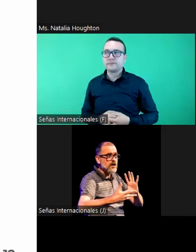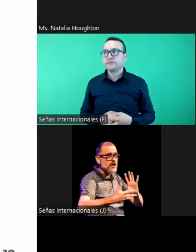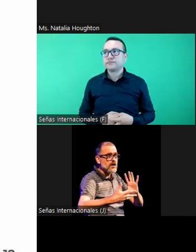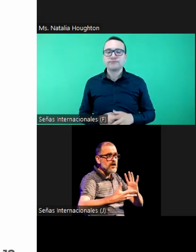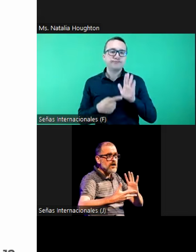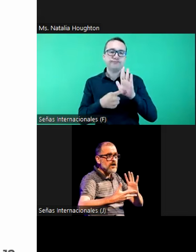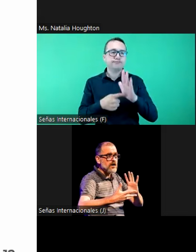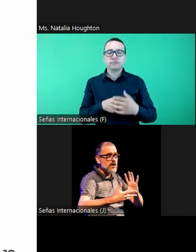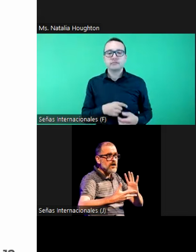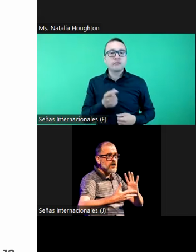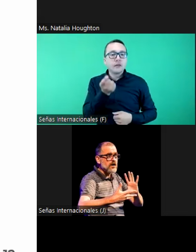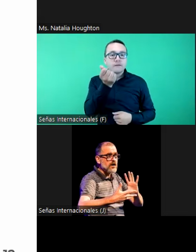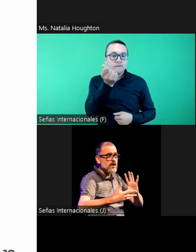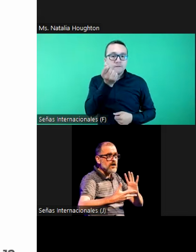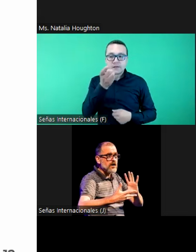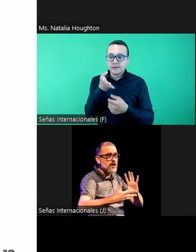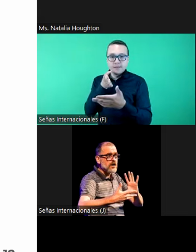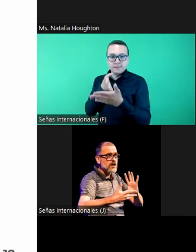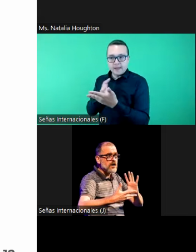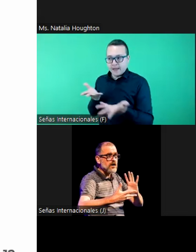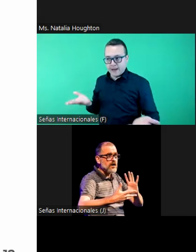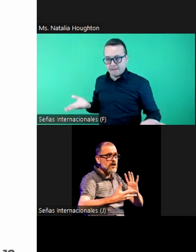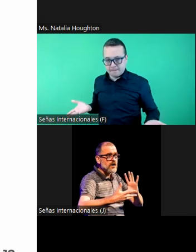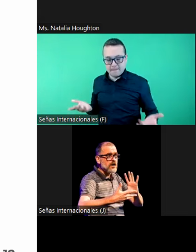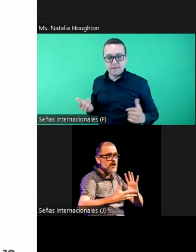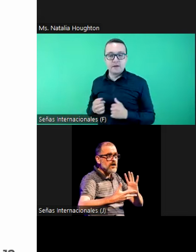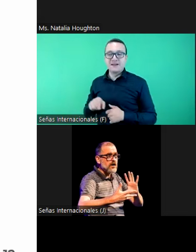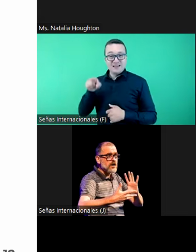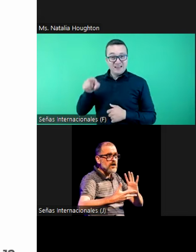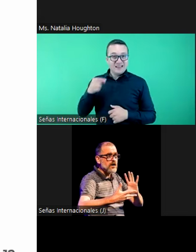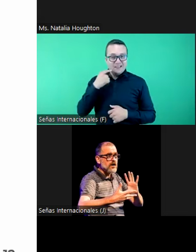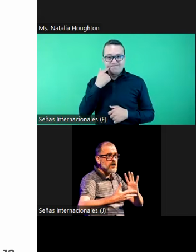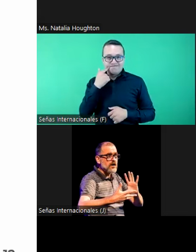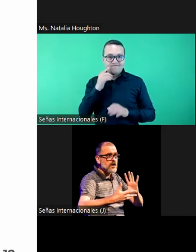barriers, such as financial barriers,